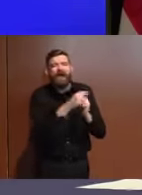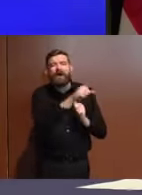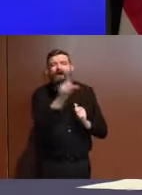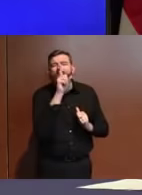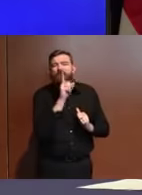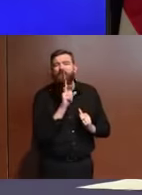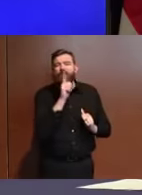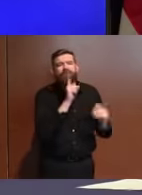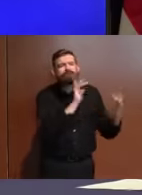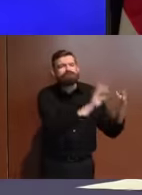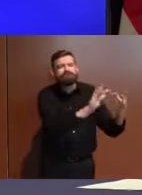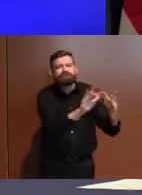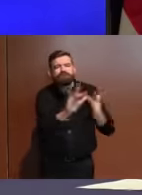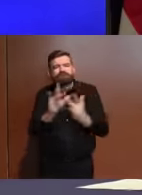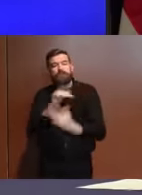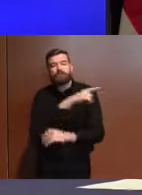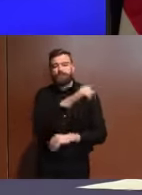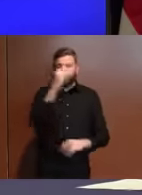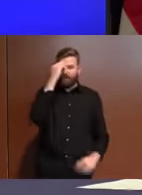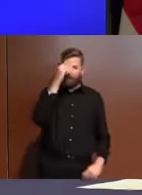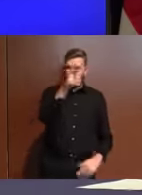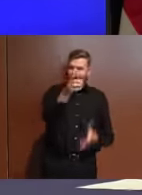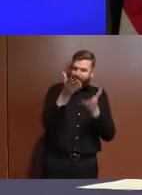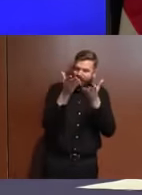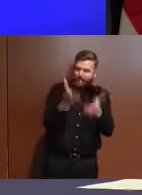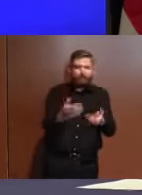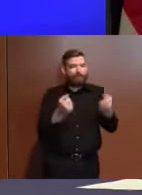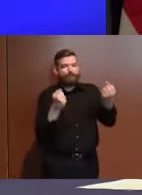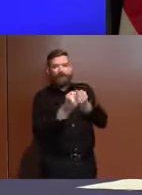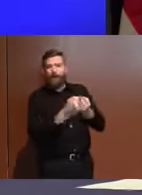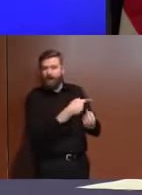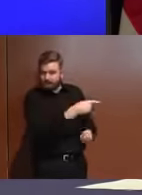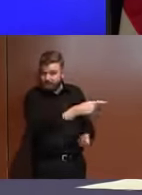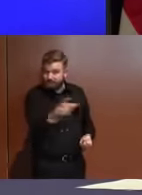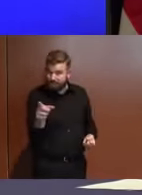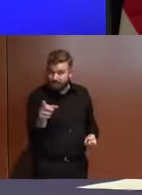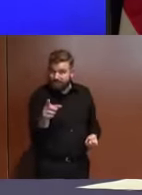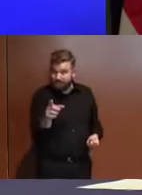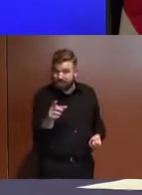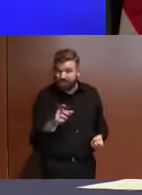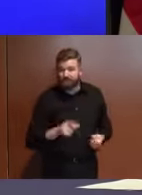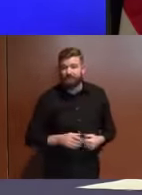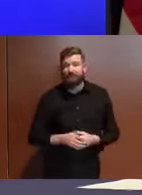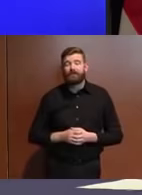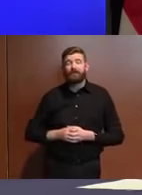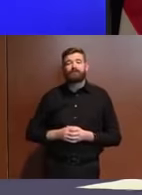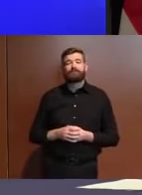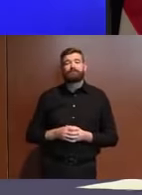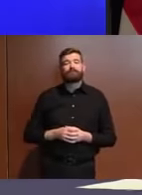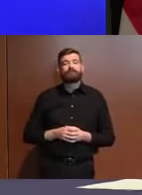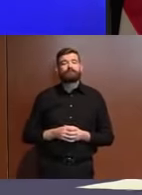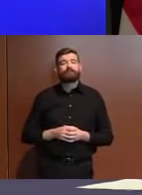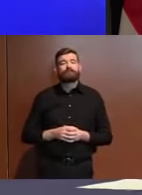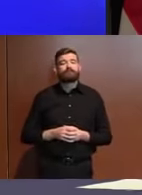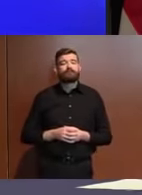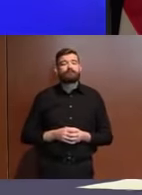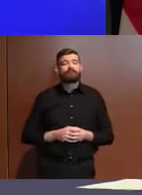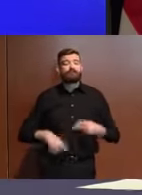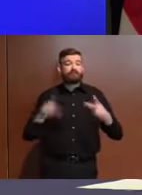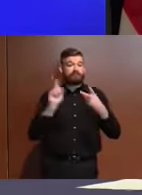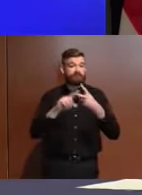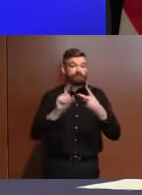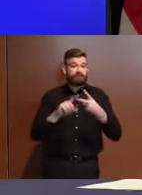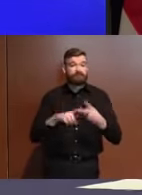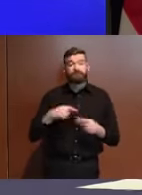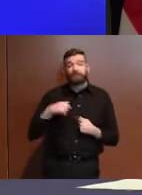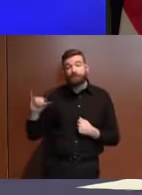know that you're here for them. The second, I mentioned this earlier, that Judy and I and Carol Johnson spoke